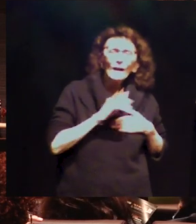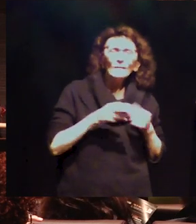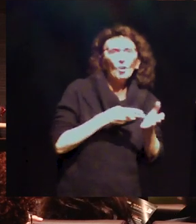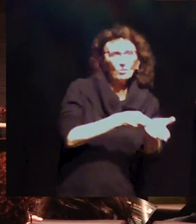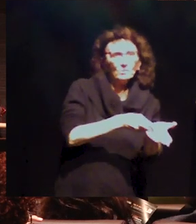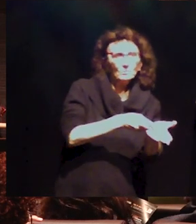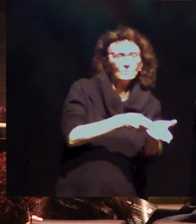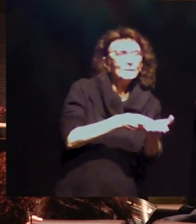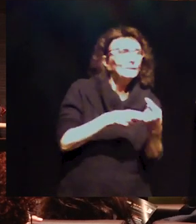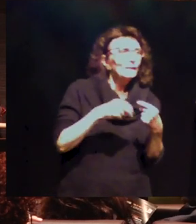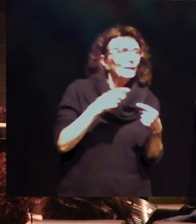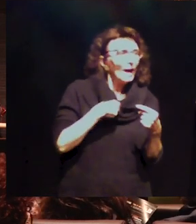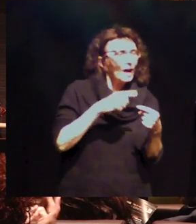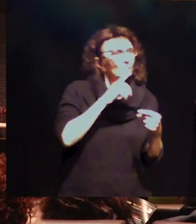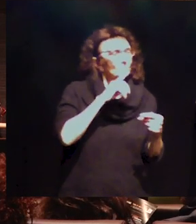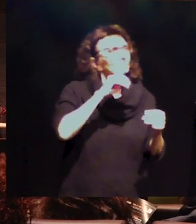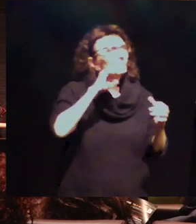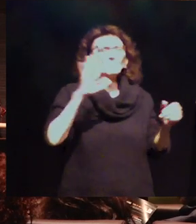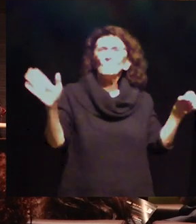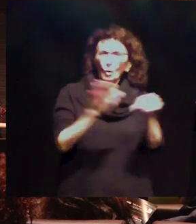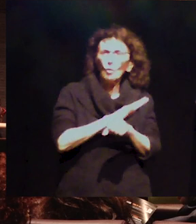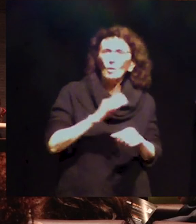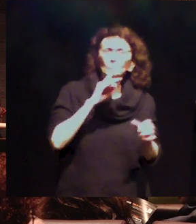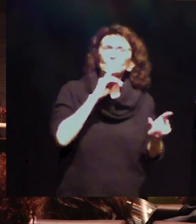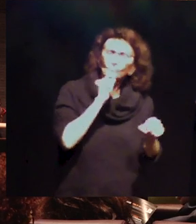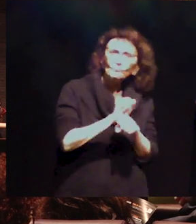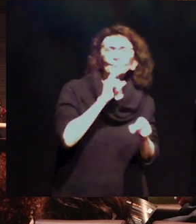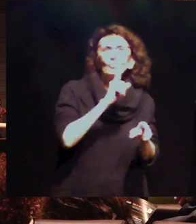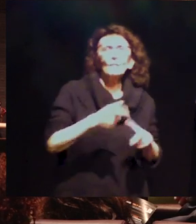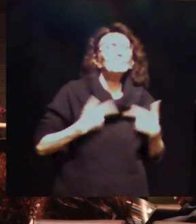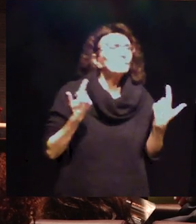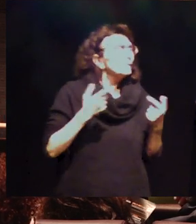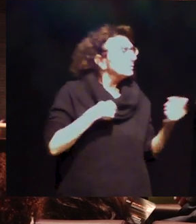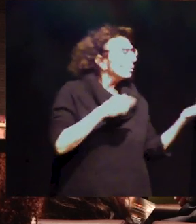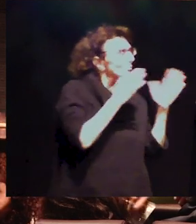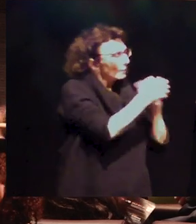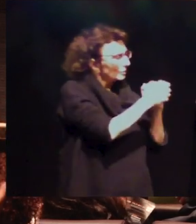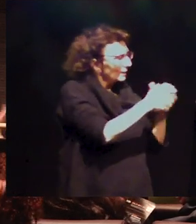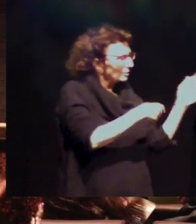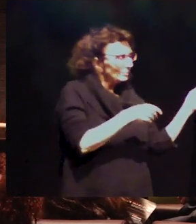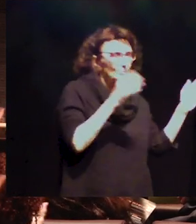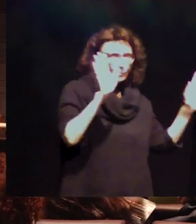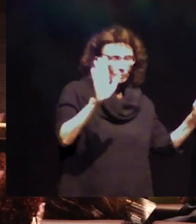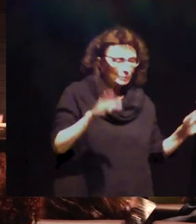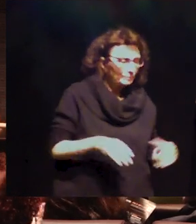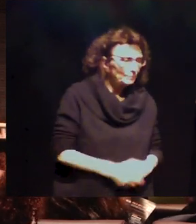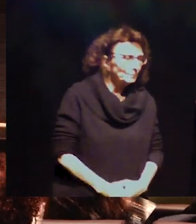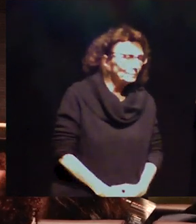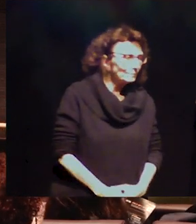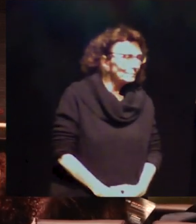truthful and authentic. So congratulations. It's an incredible film. Thank you. I'm not